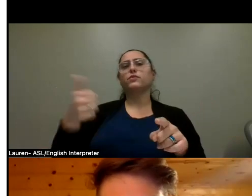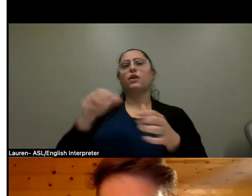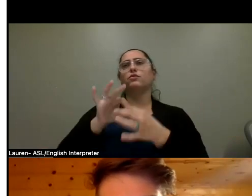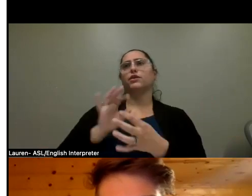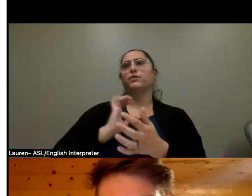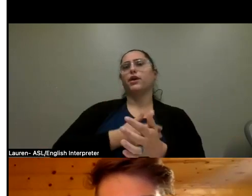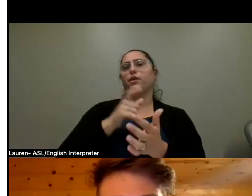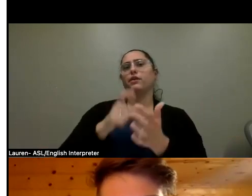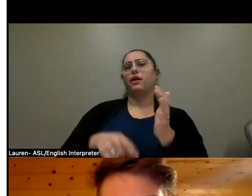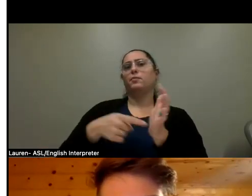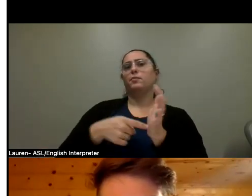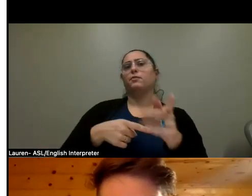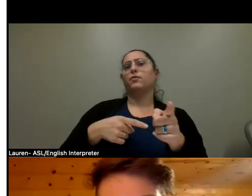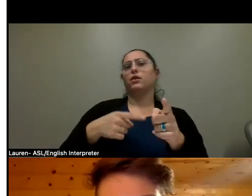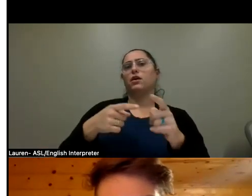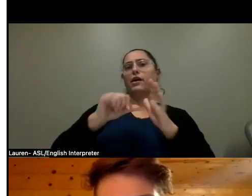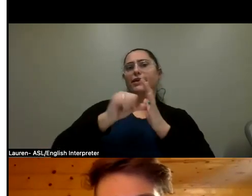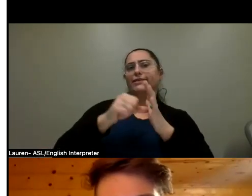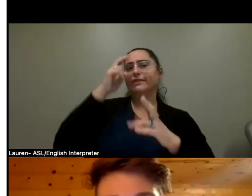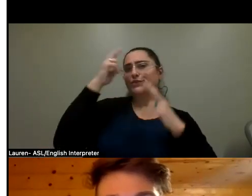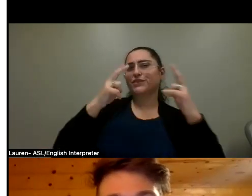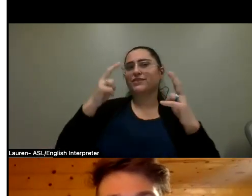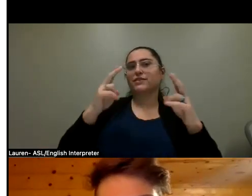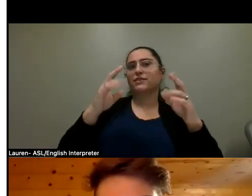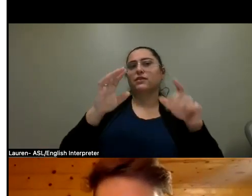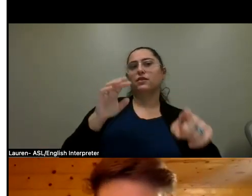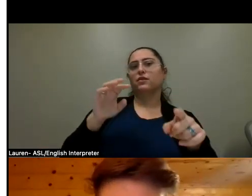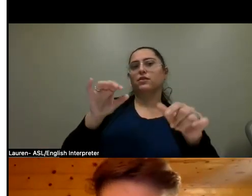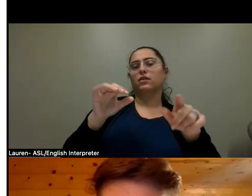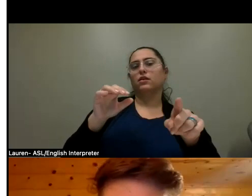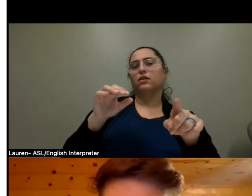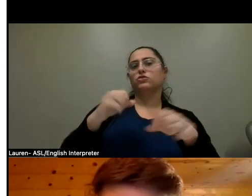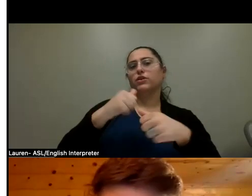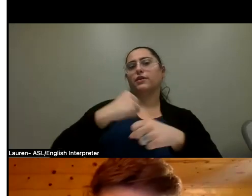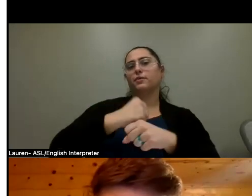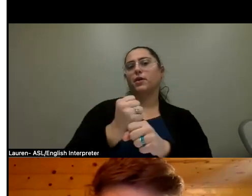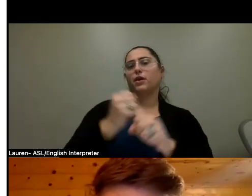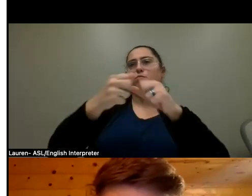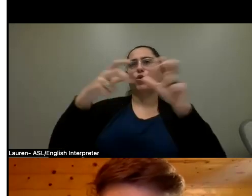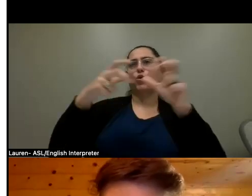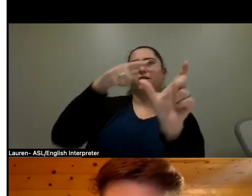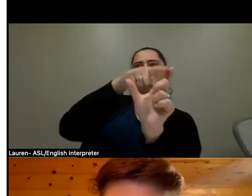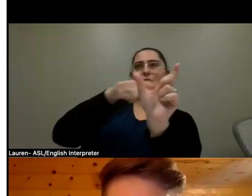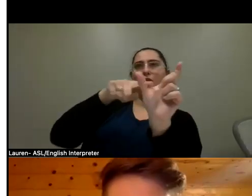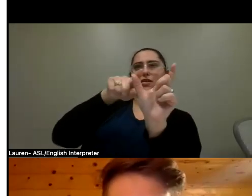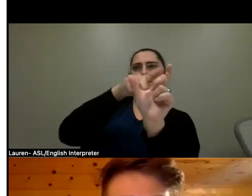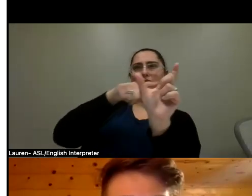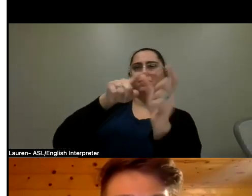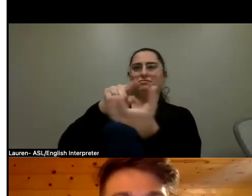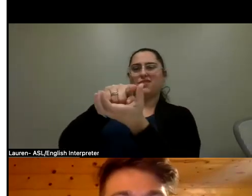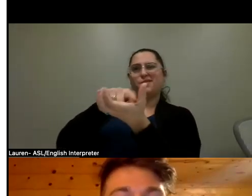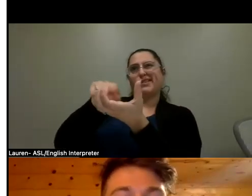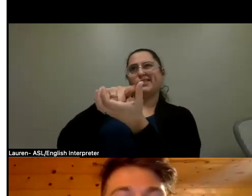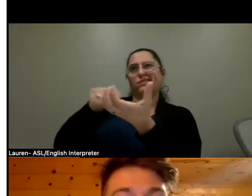symmetric oligomers, but in this case, thinking about creating proteins with pockets. So these pockets would be used for